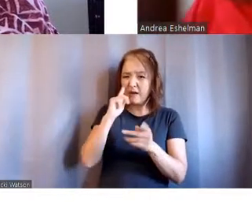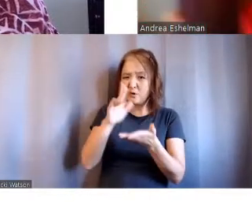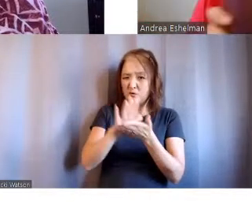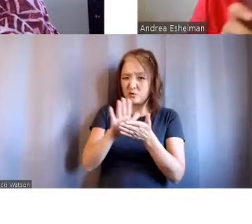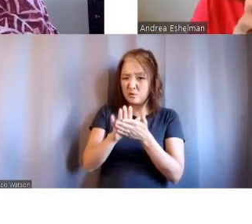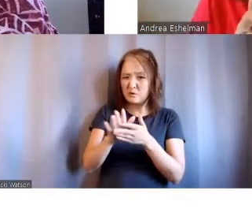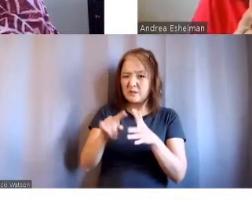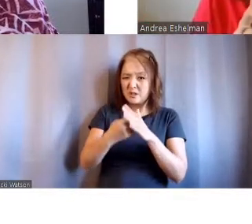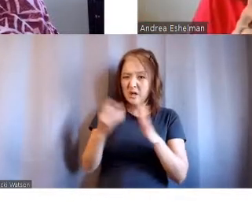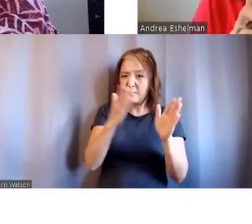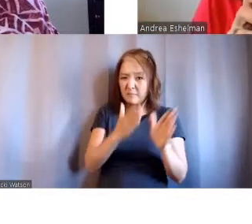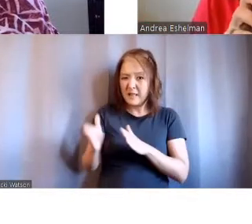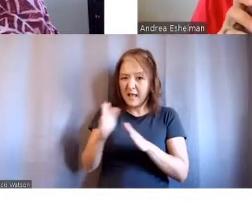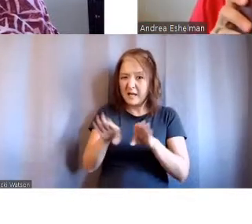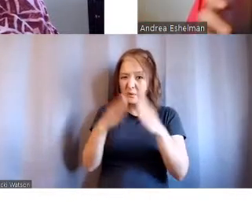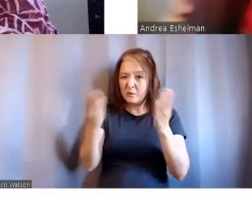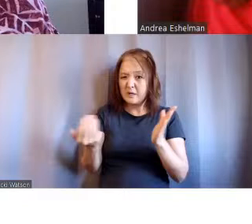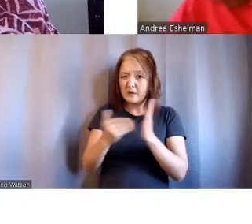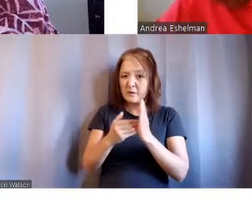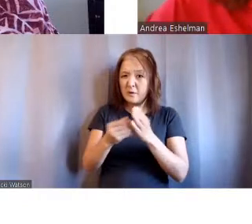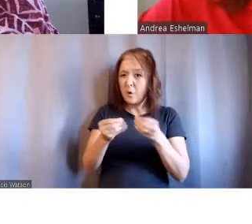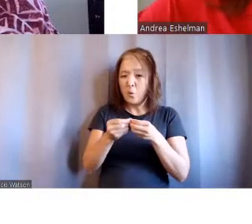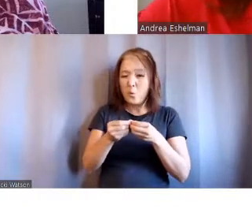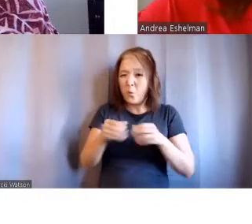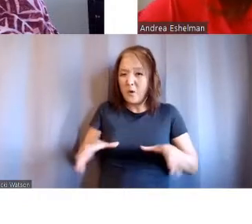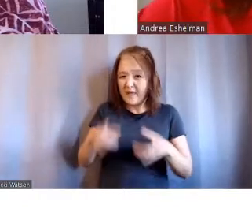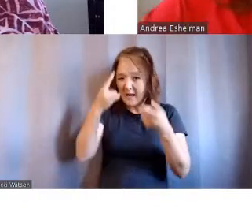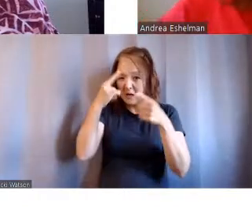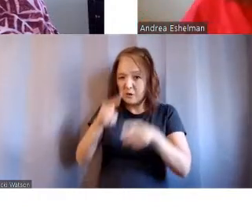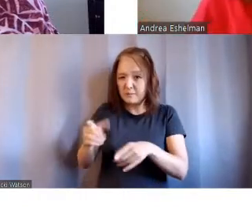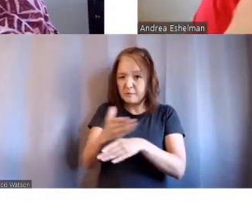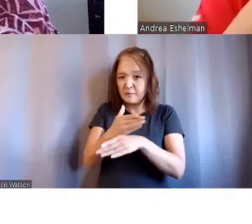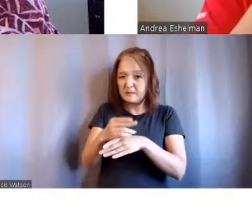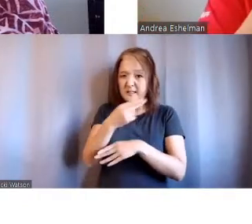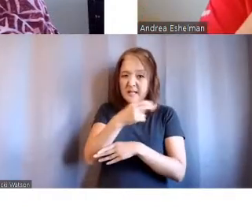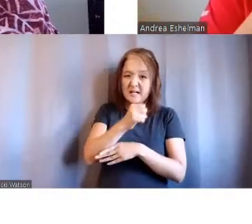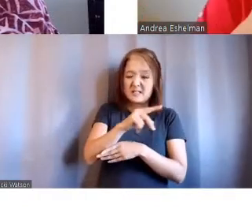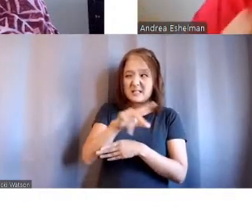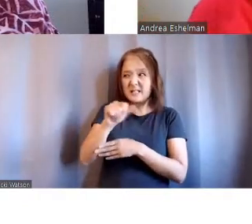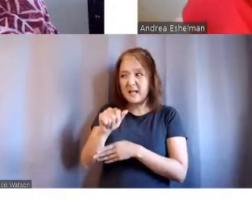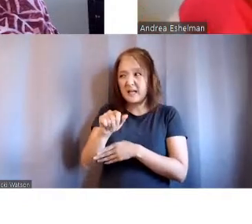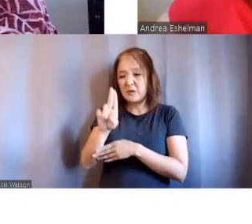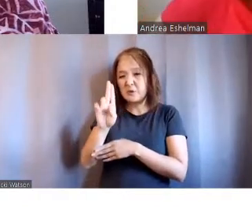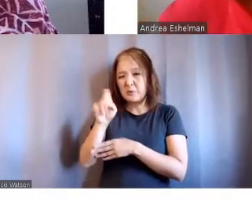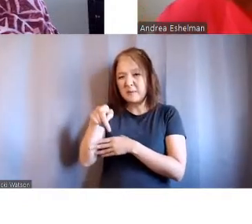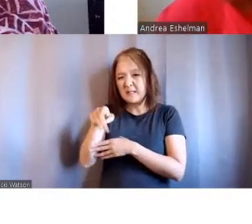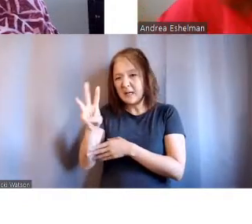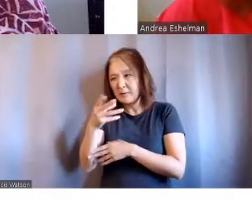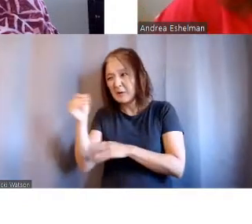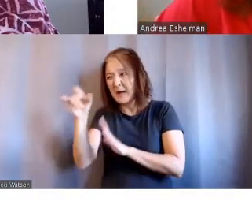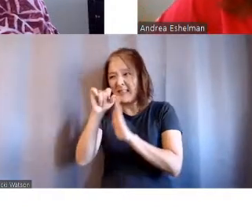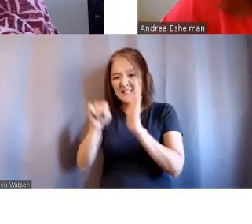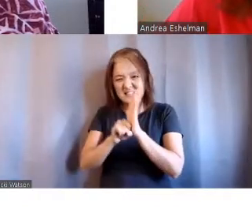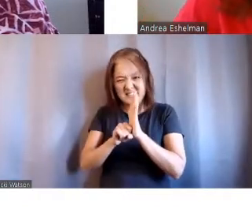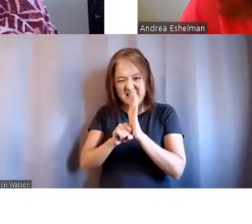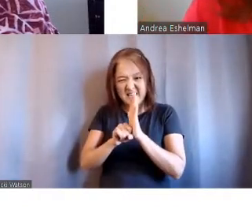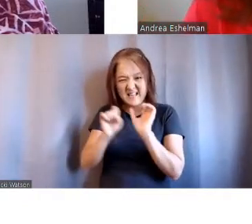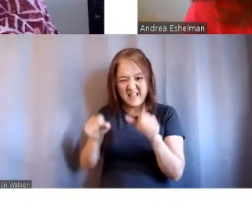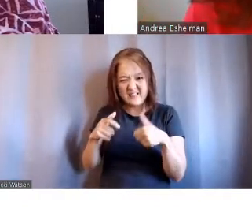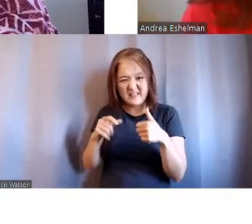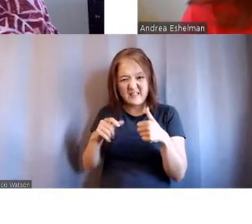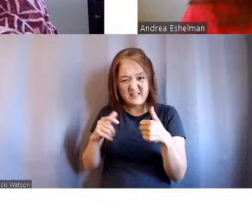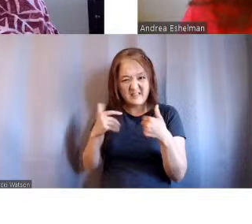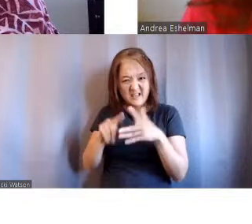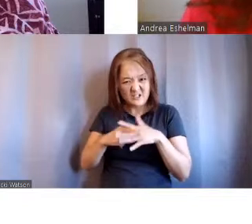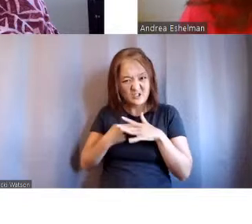planning reopening without agreement between HSTA, HGEA, and UPW and the state? So I think